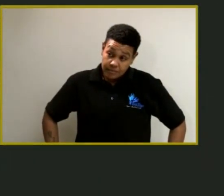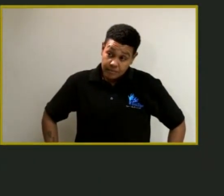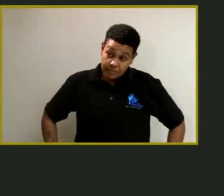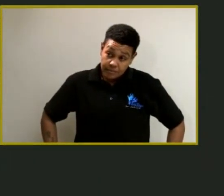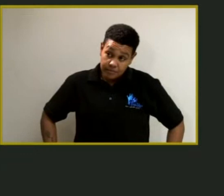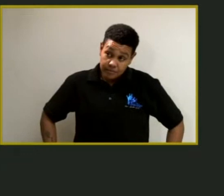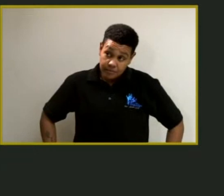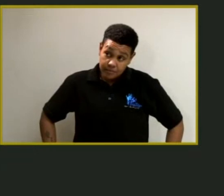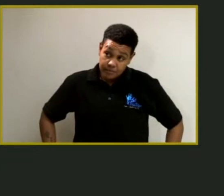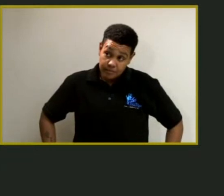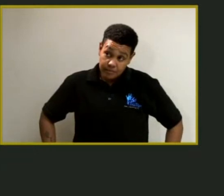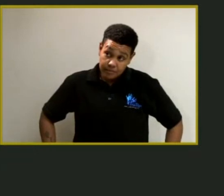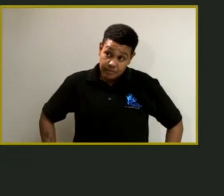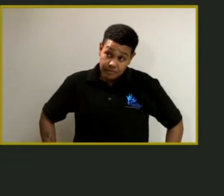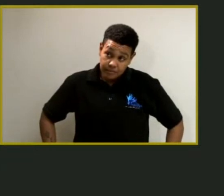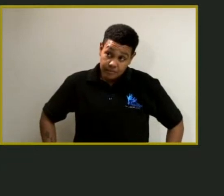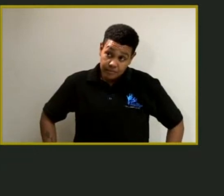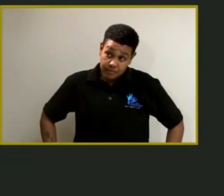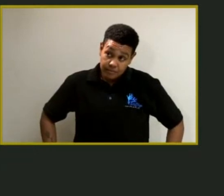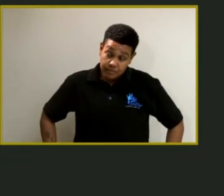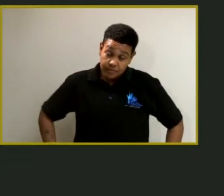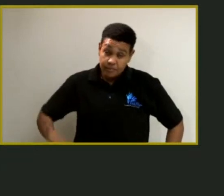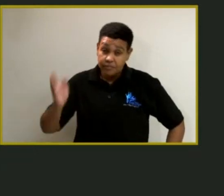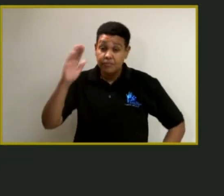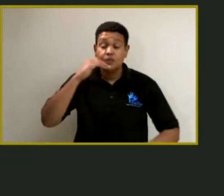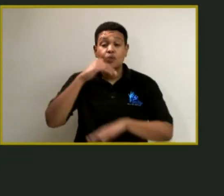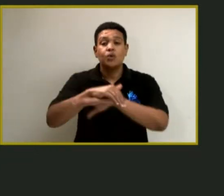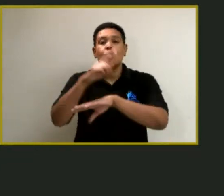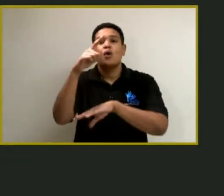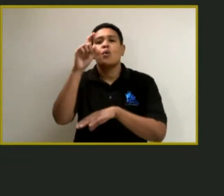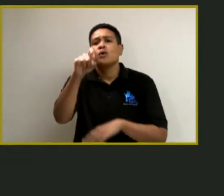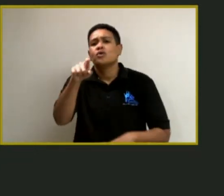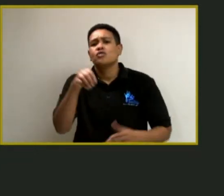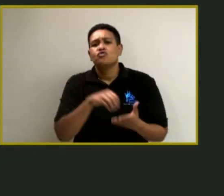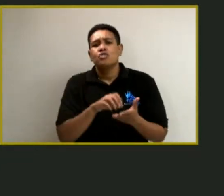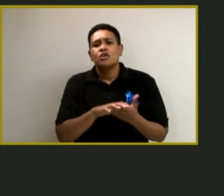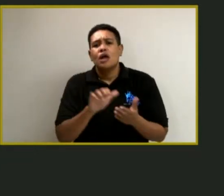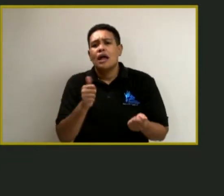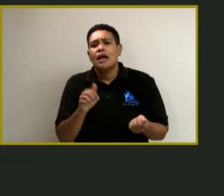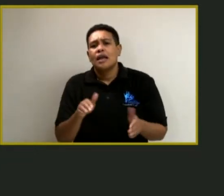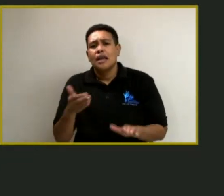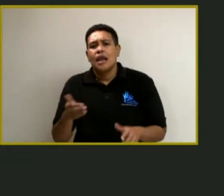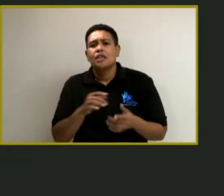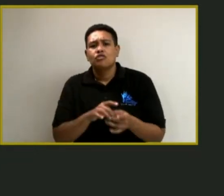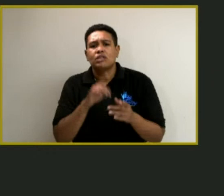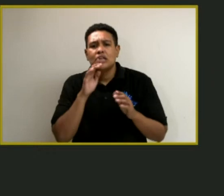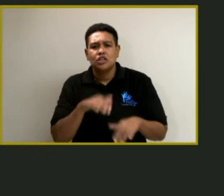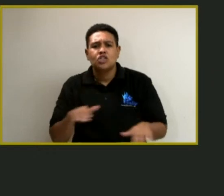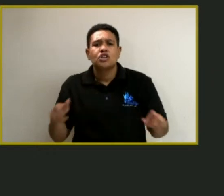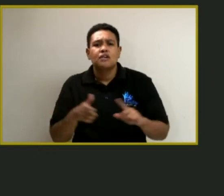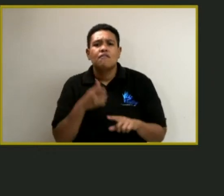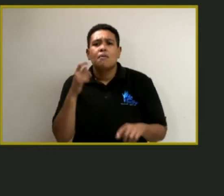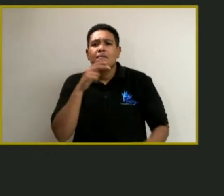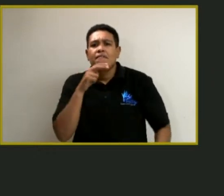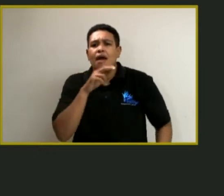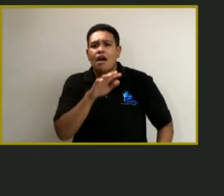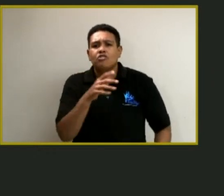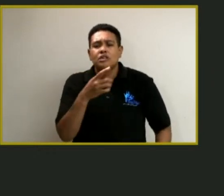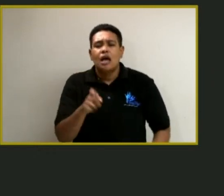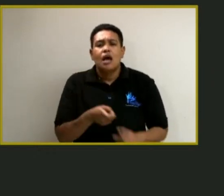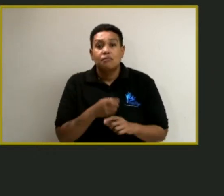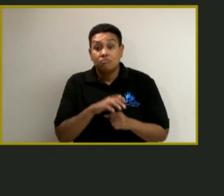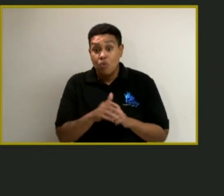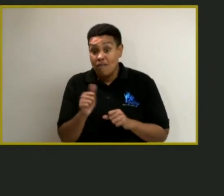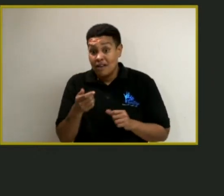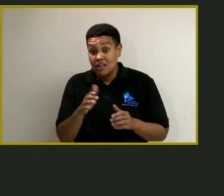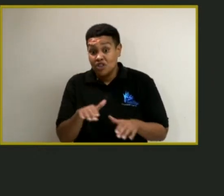Hi, good night. I only have one question. Have you recorded any deaths in children from the